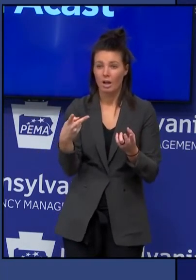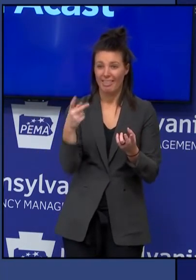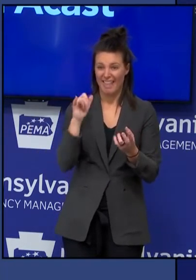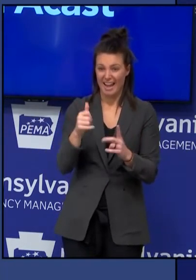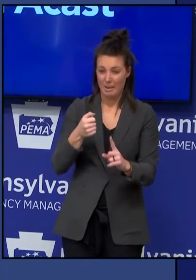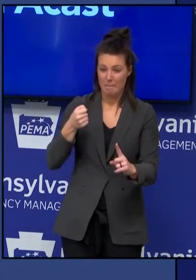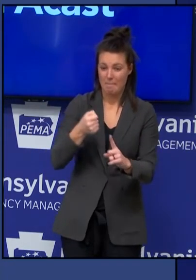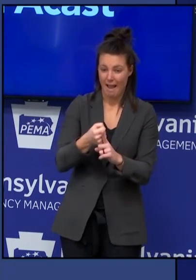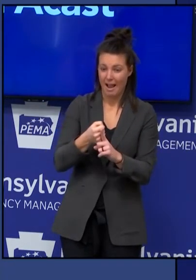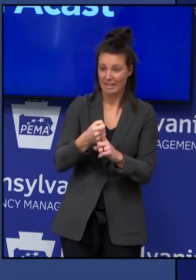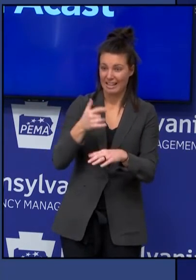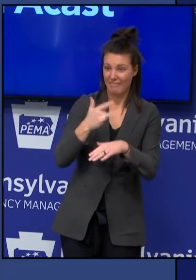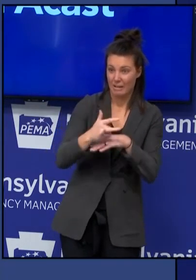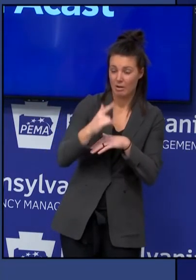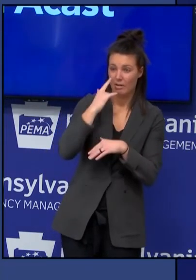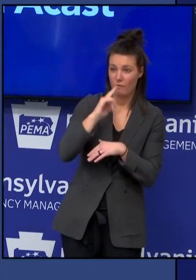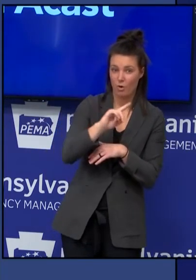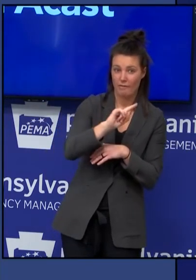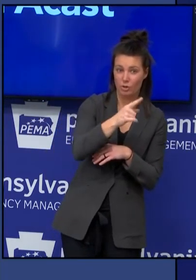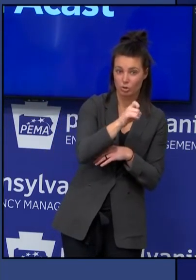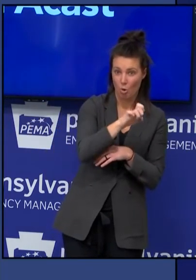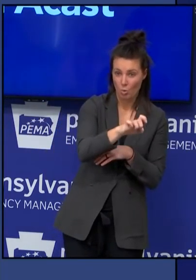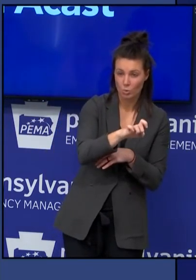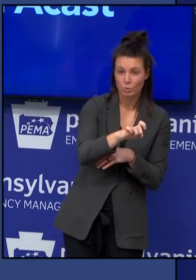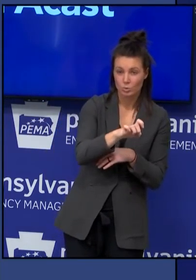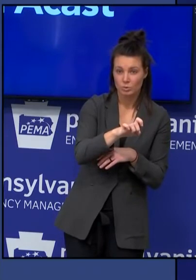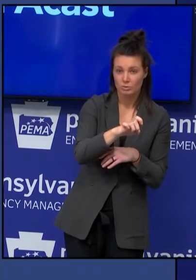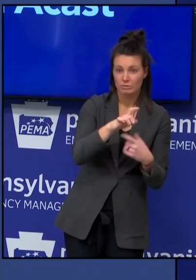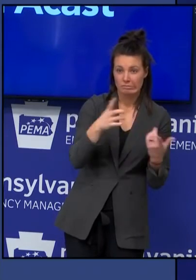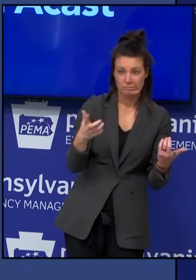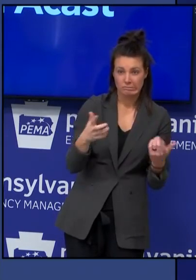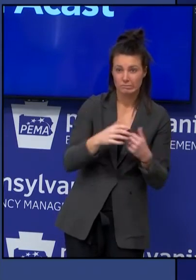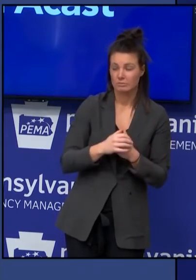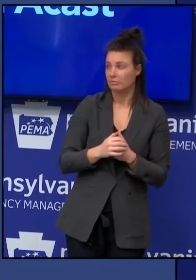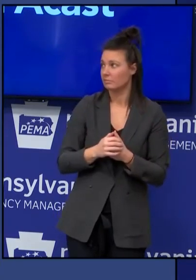you're taking away some of the first doses to go to second doses?